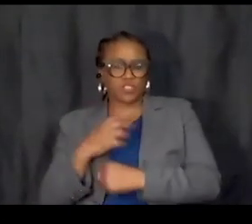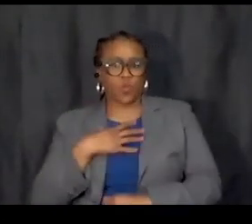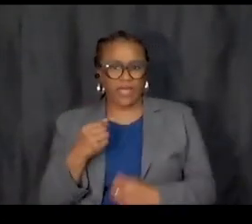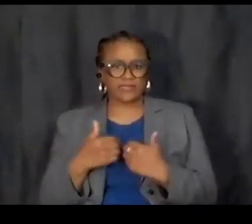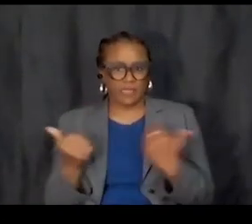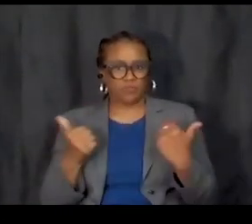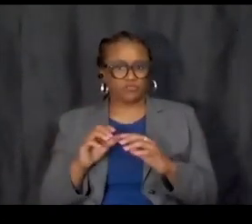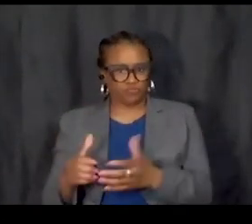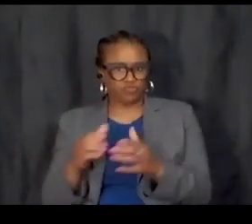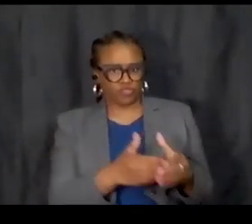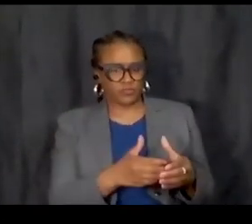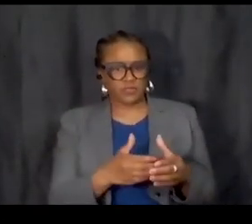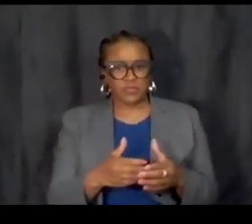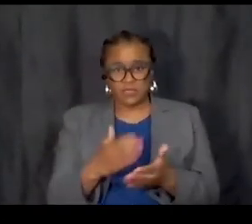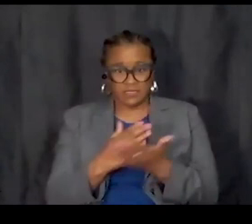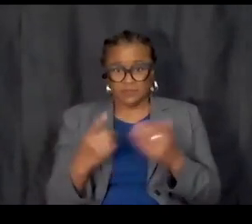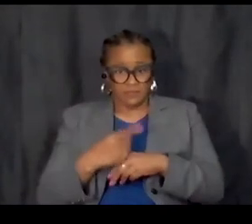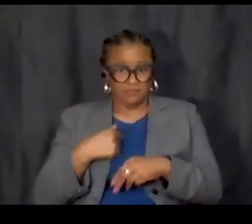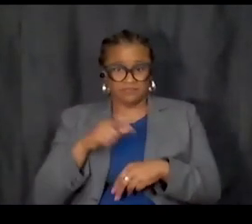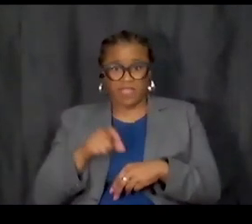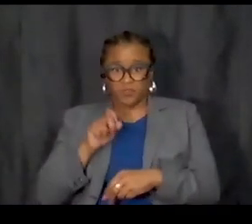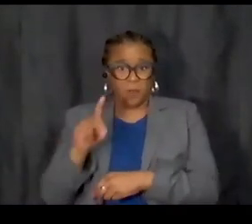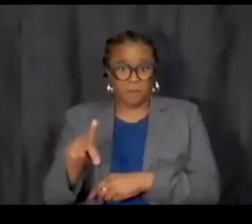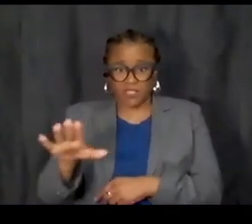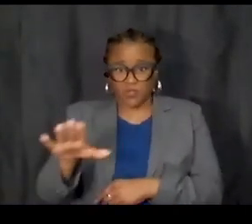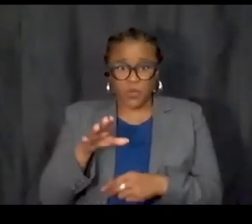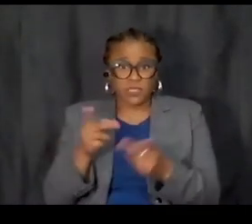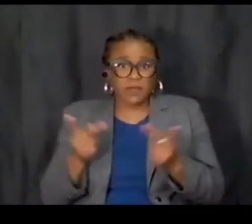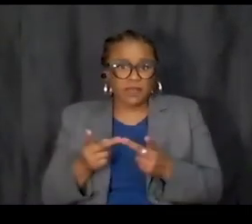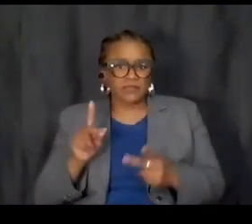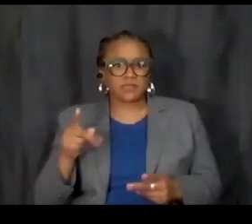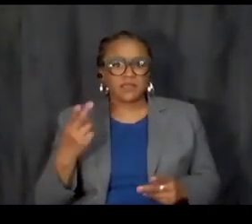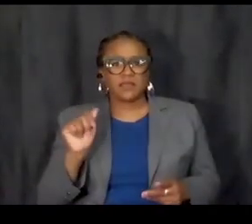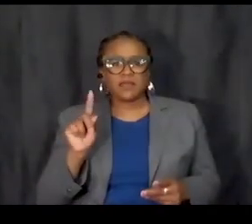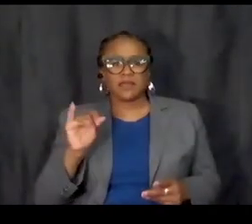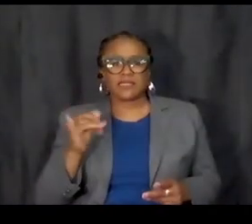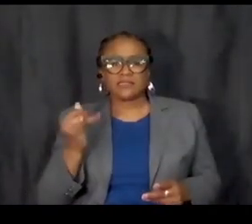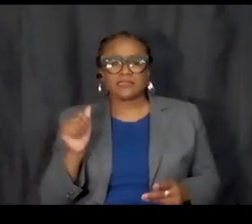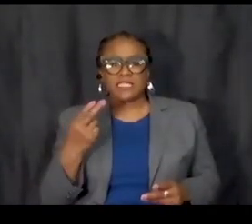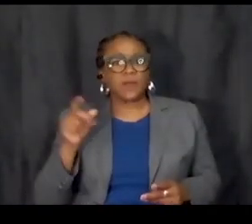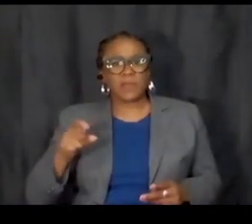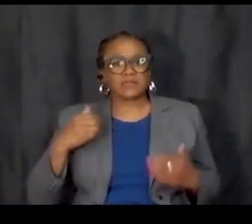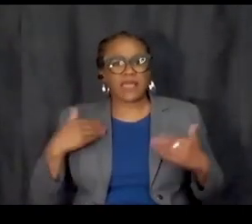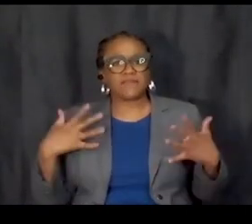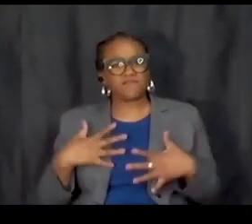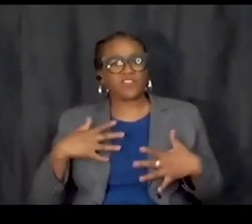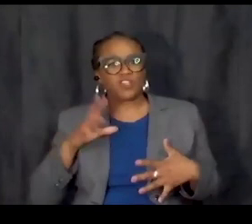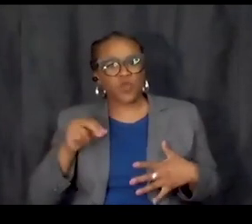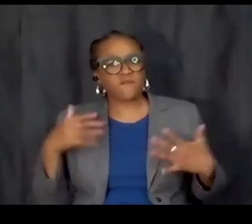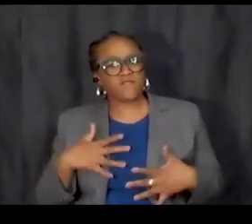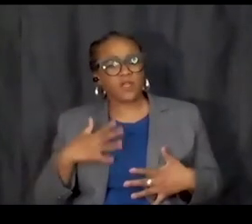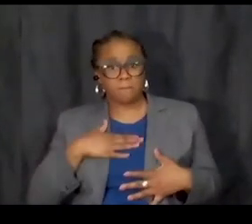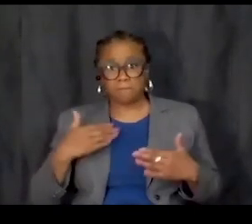made me think of Khadijah's remarks of a certain fearlessness has to exist, because my young children too deserve to see these mountain